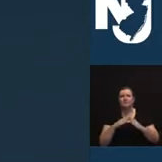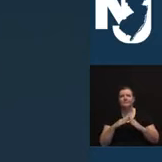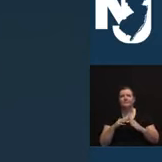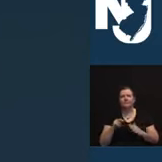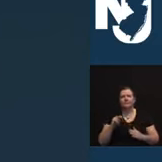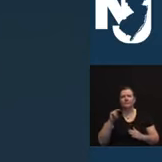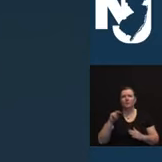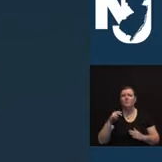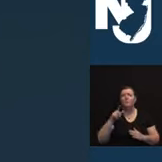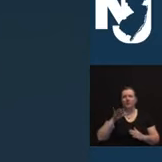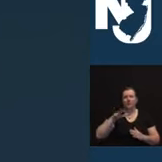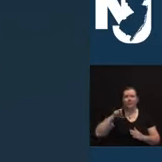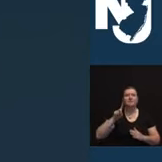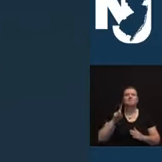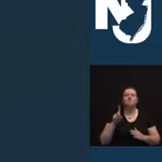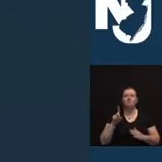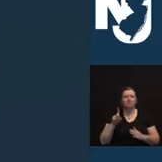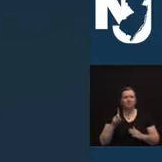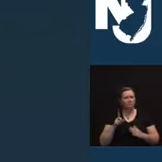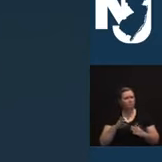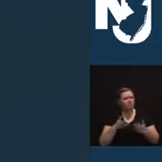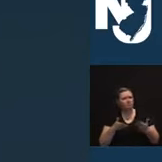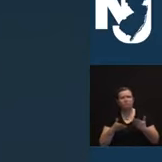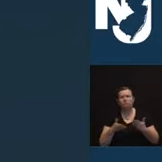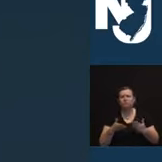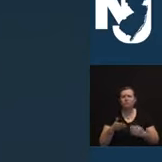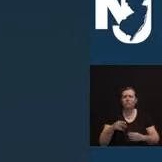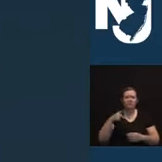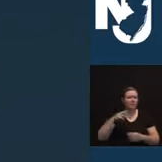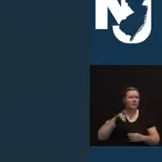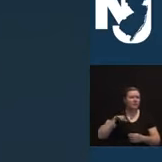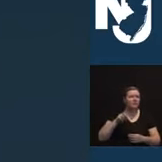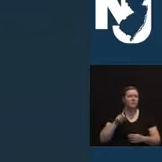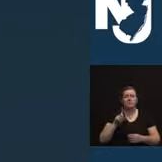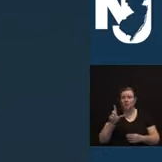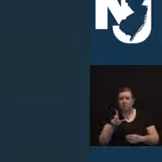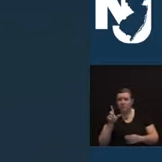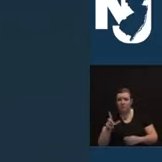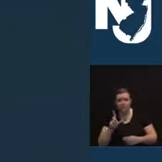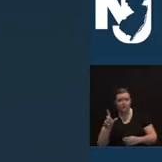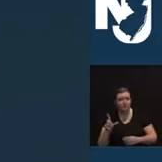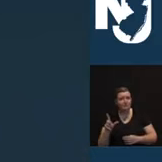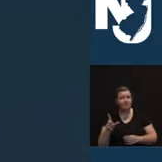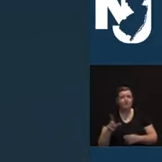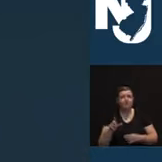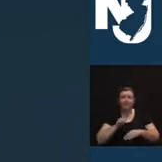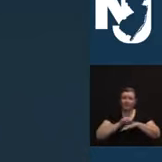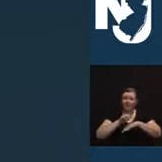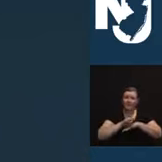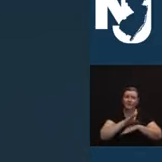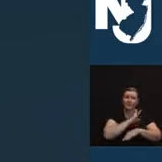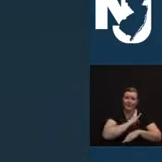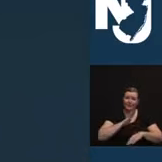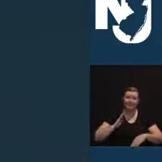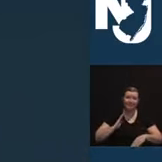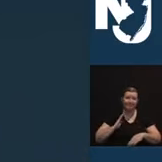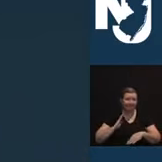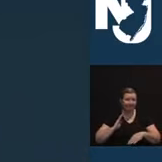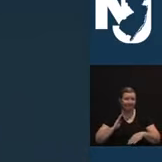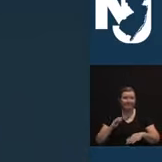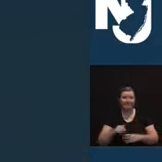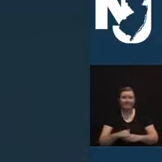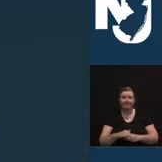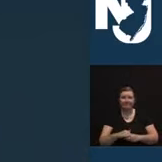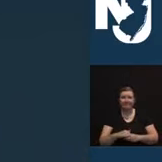as a member of the North Plainfield Library Advisory Board and giving her time as one of the library's landscaping volunteers,